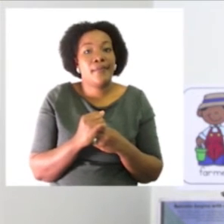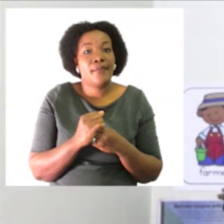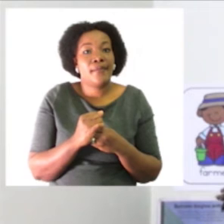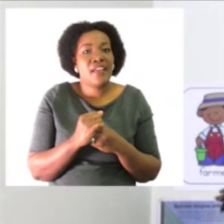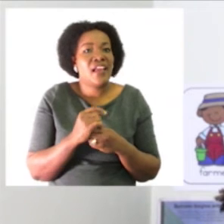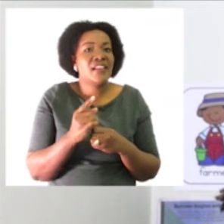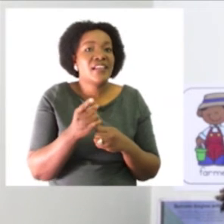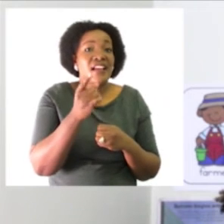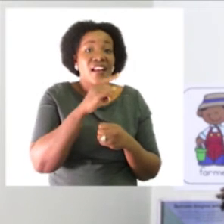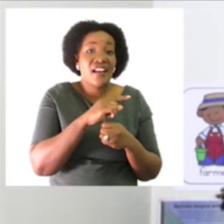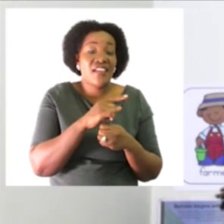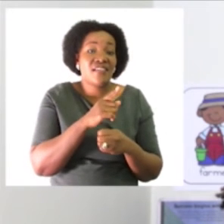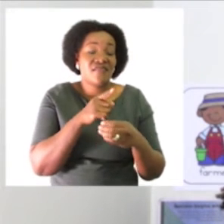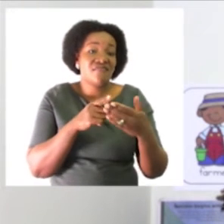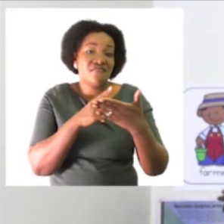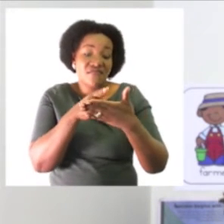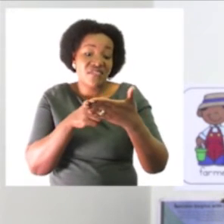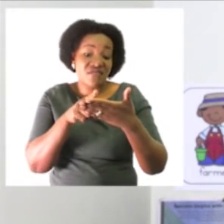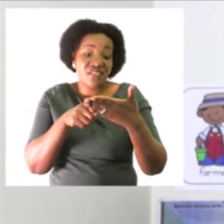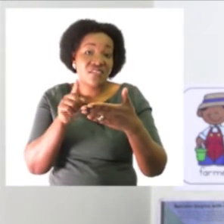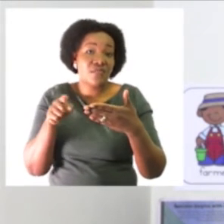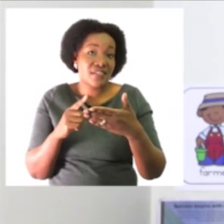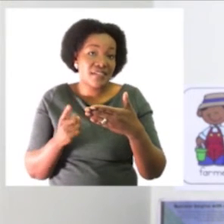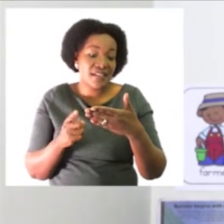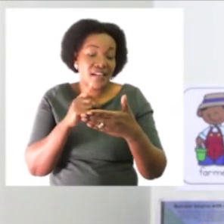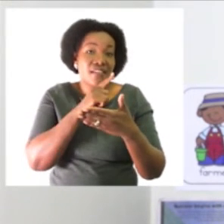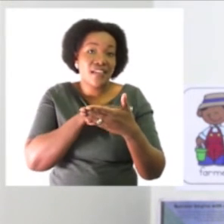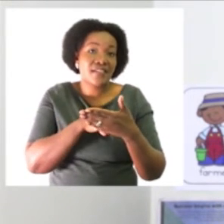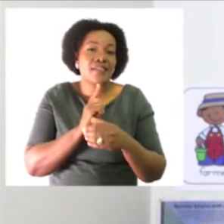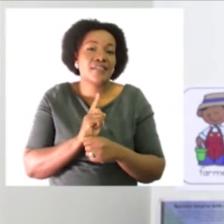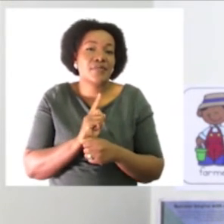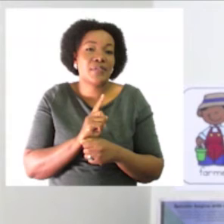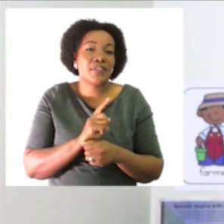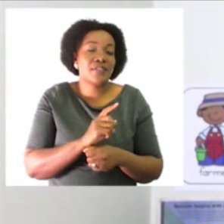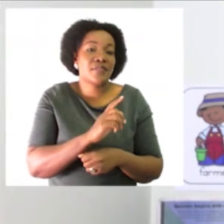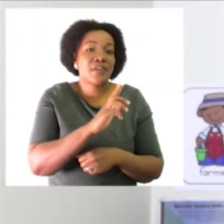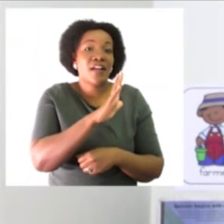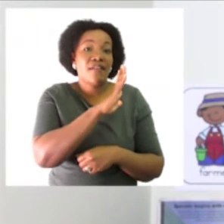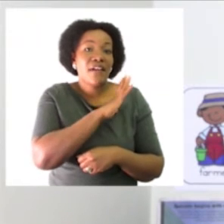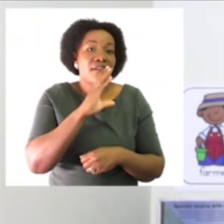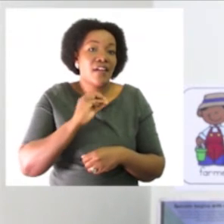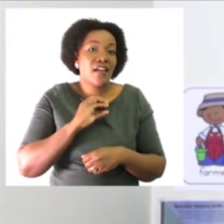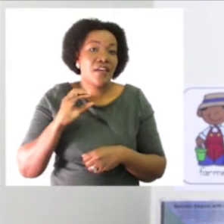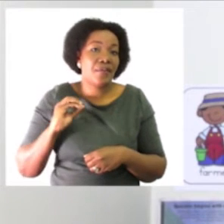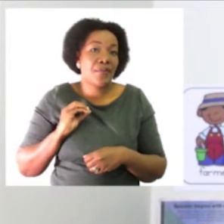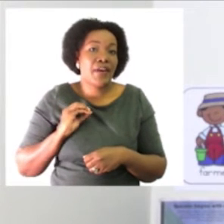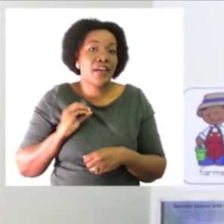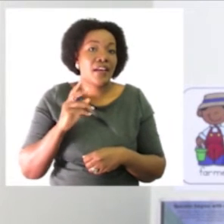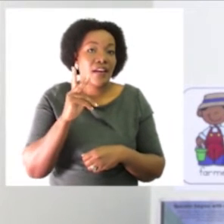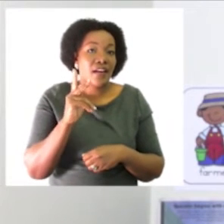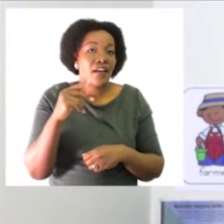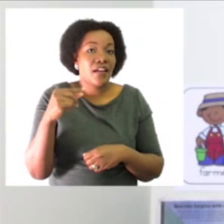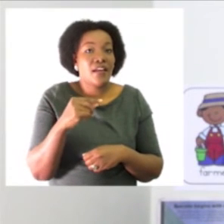Another 500 grams. Awesome. 500 grams. If we have to add 2